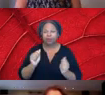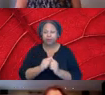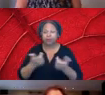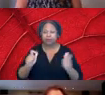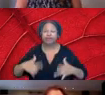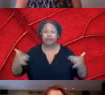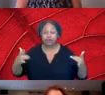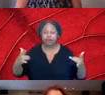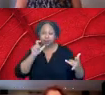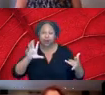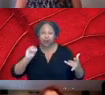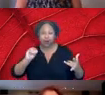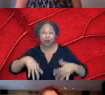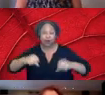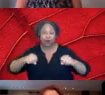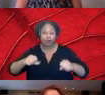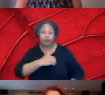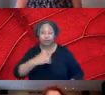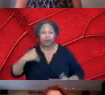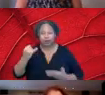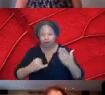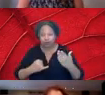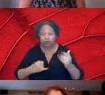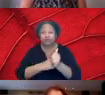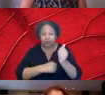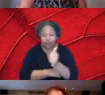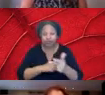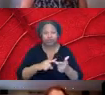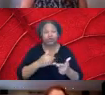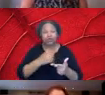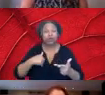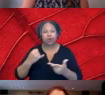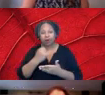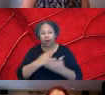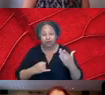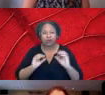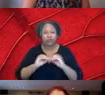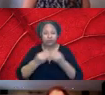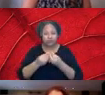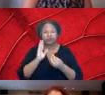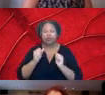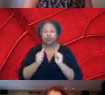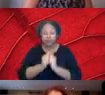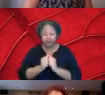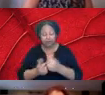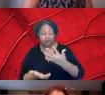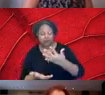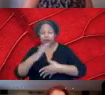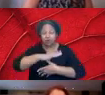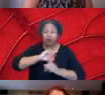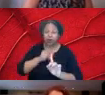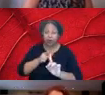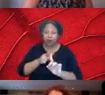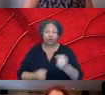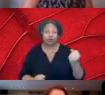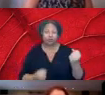by Toronto Arts Foundation and a Toronto arts organization with a mandate to support Indigenous artists.